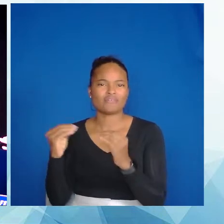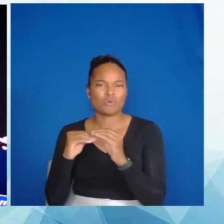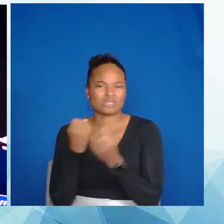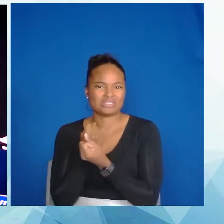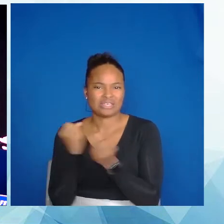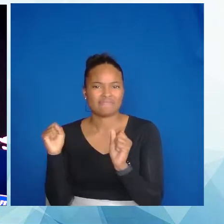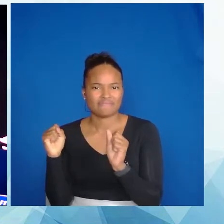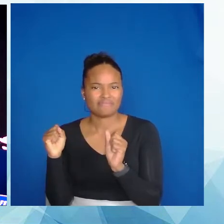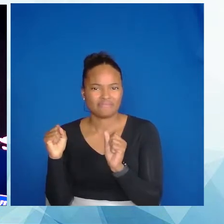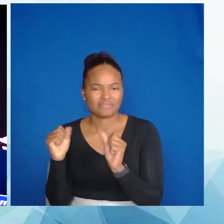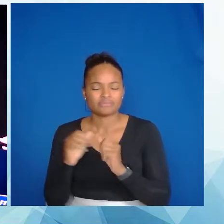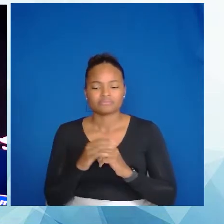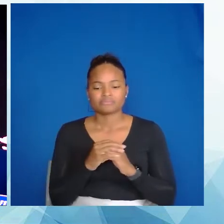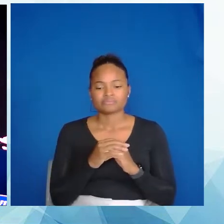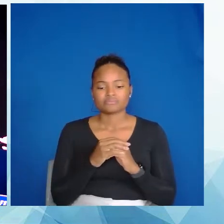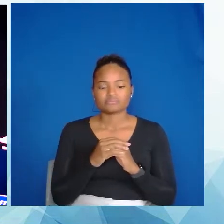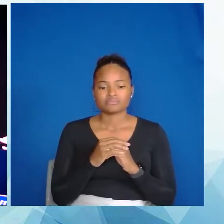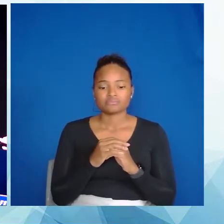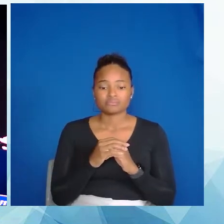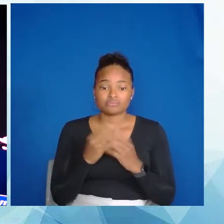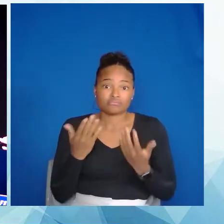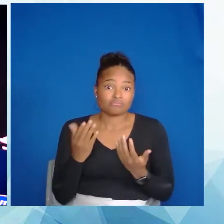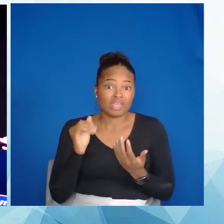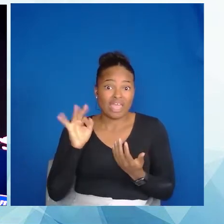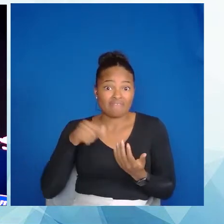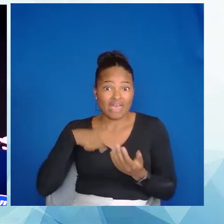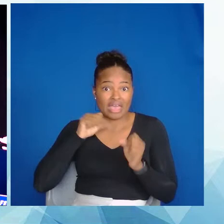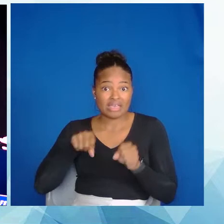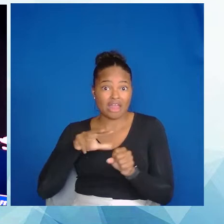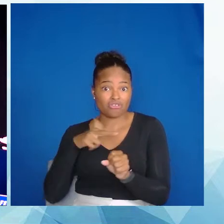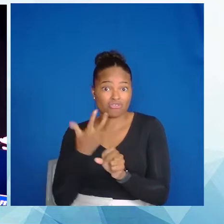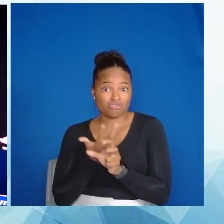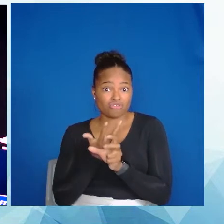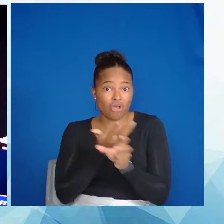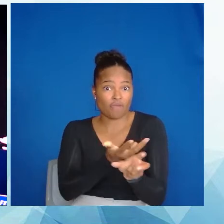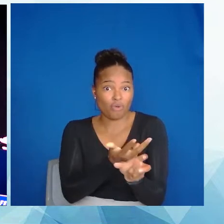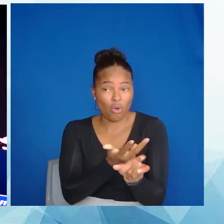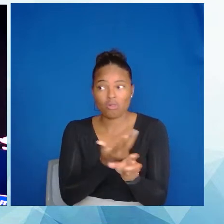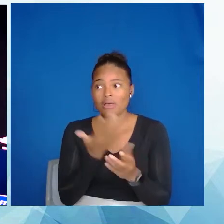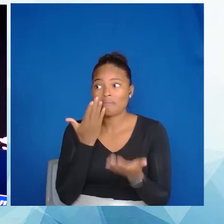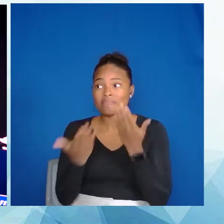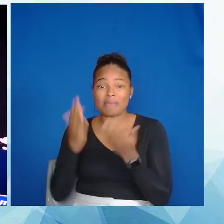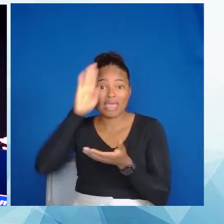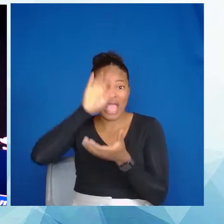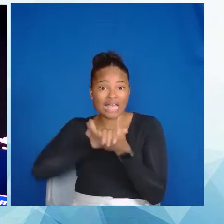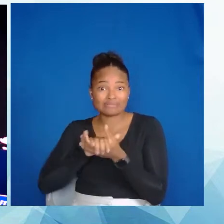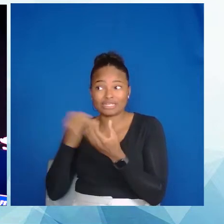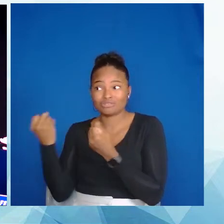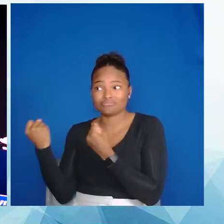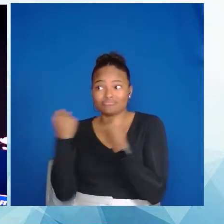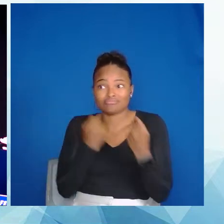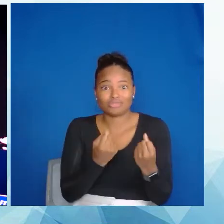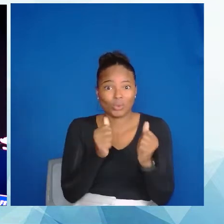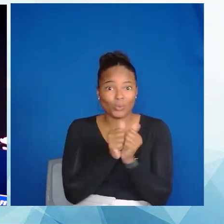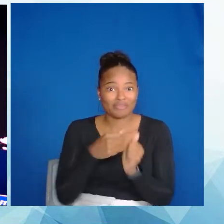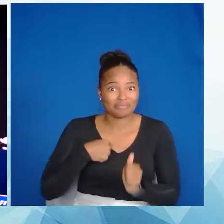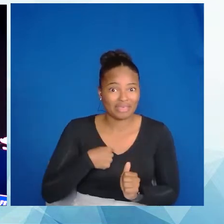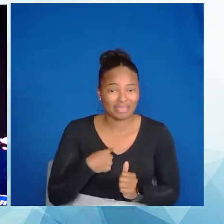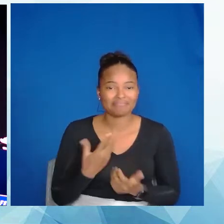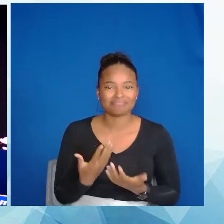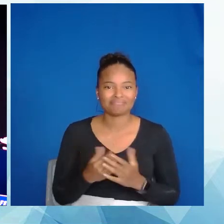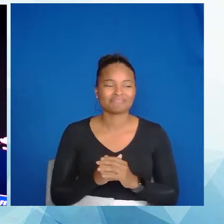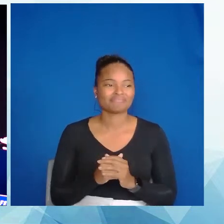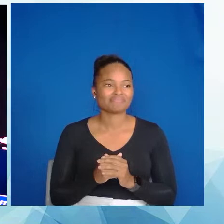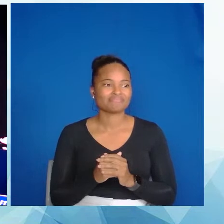that. Or unless I can find someone to carpool with and force my husband to come down with me, things like that, you know what I mean? I'm going to